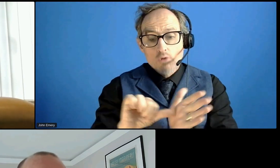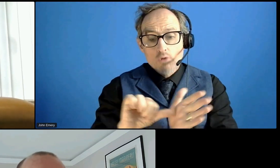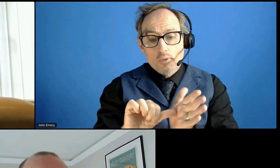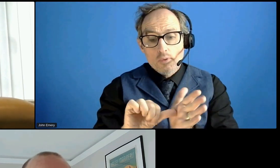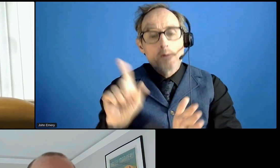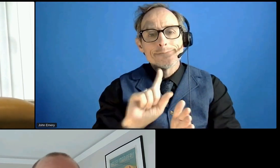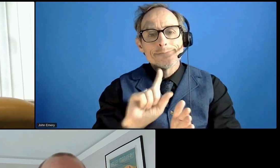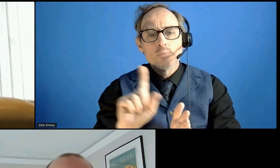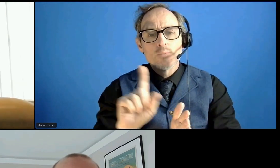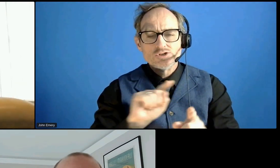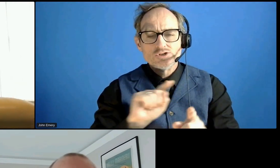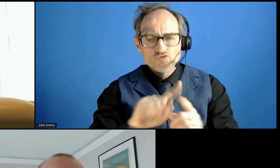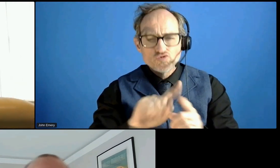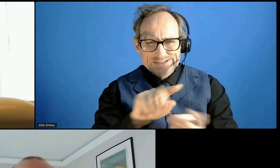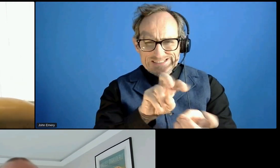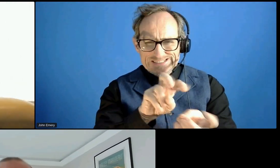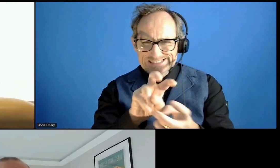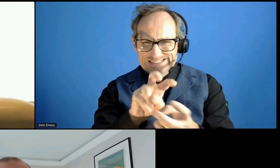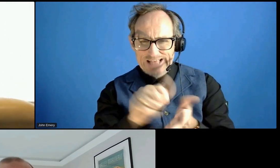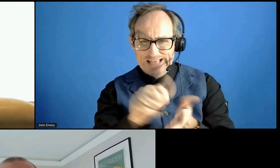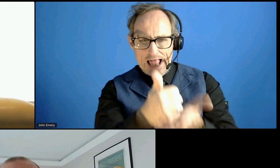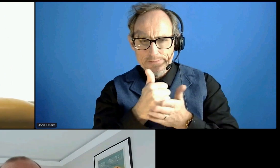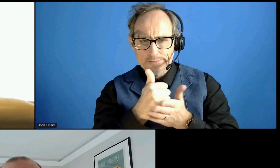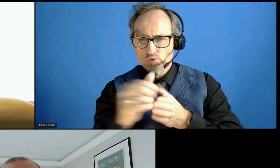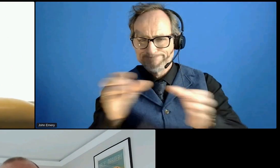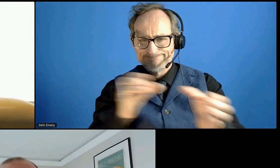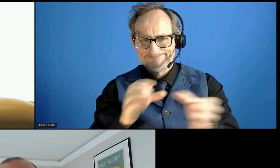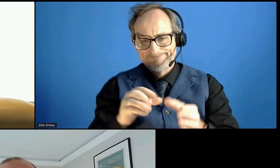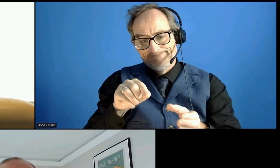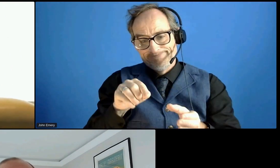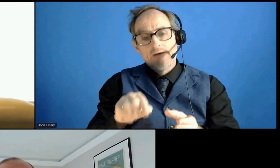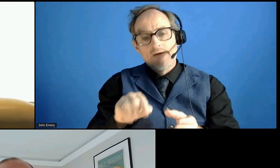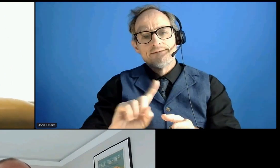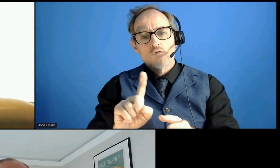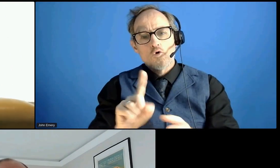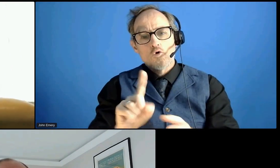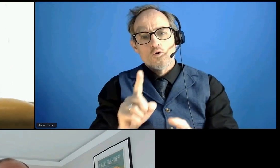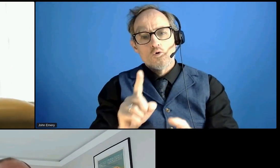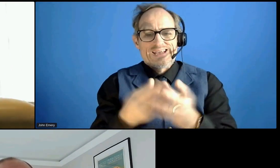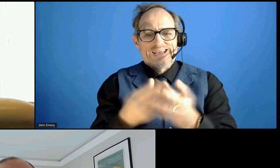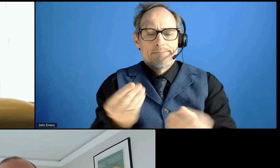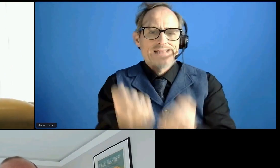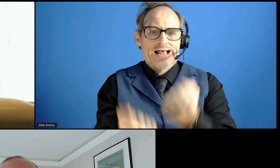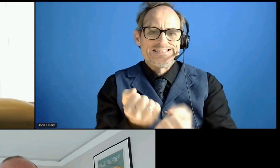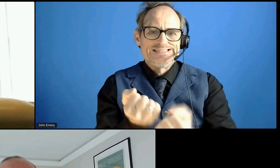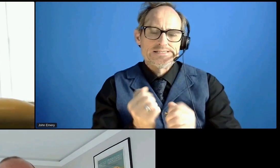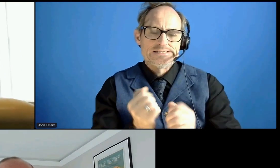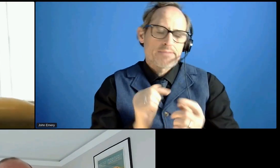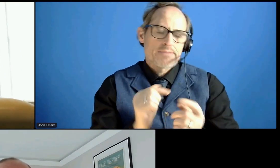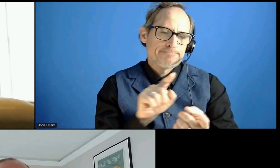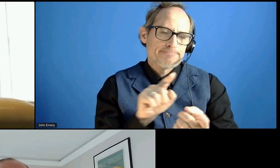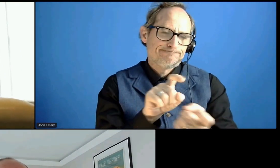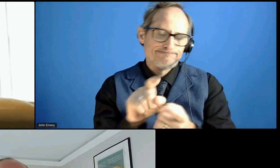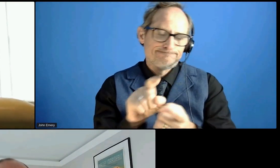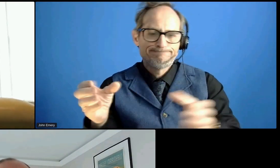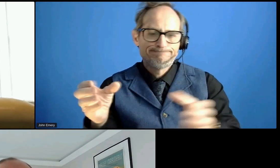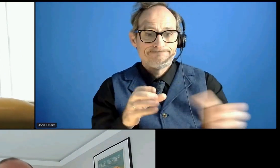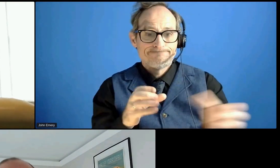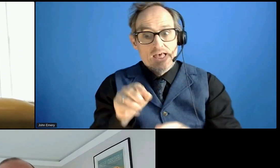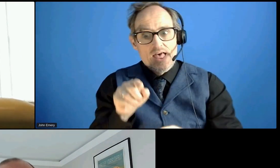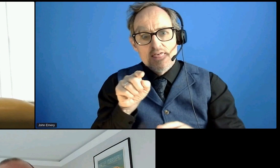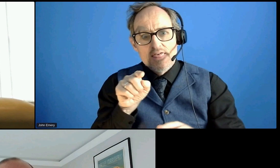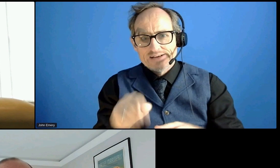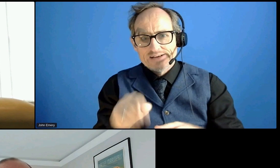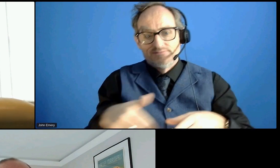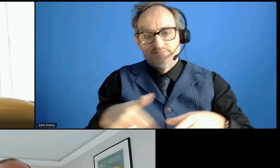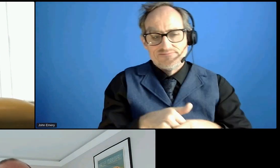board for the gap analysis itself. But, that in itself was part of the findings, looking